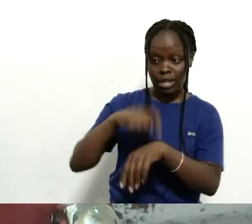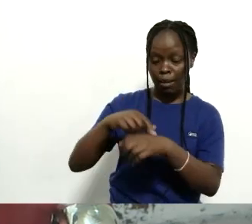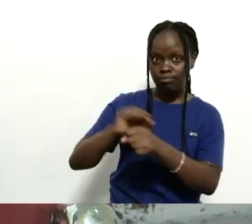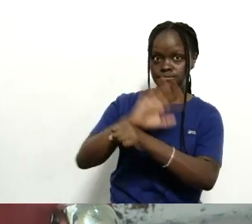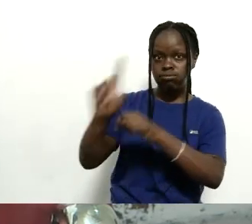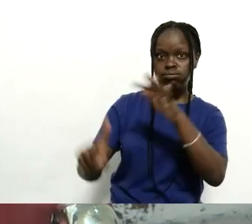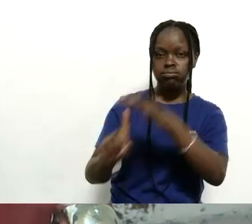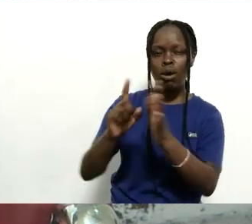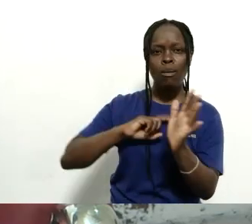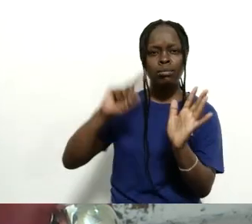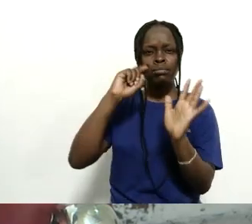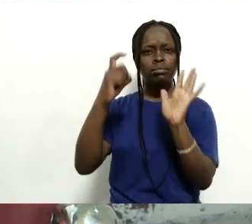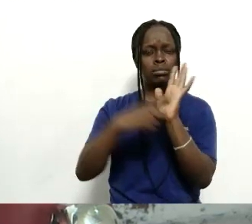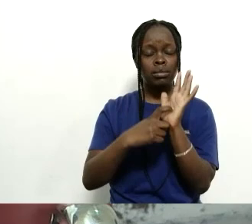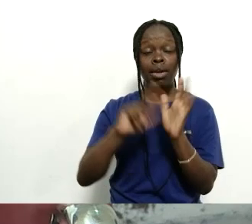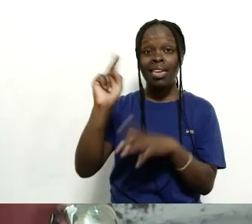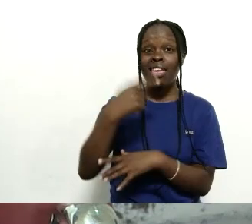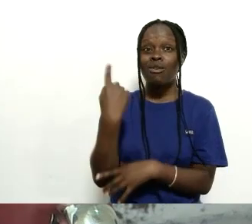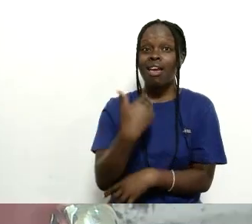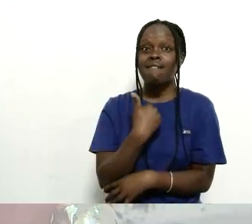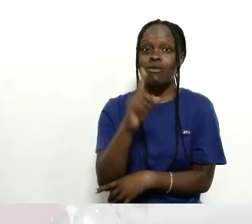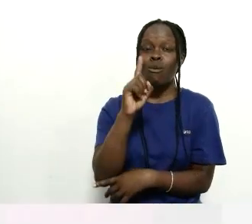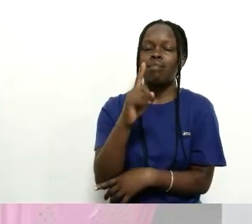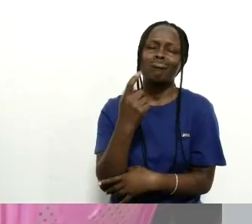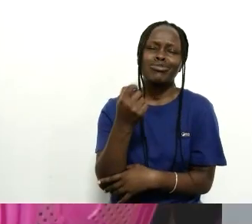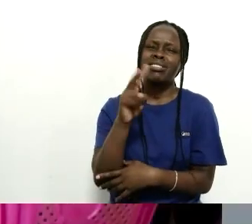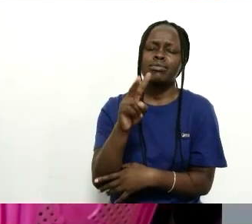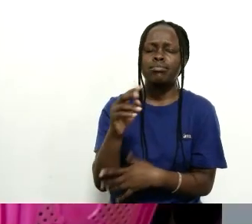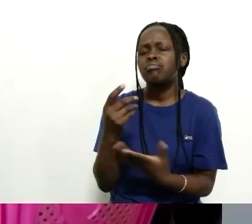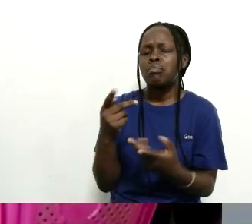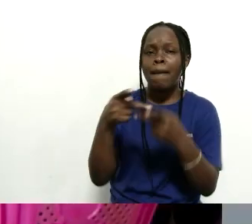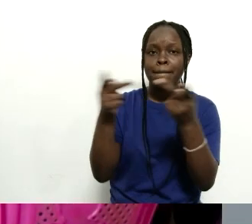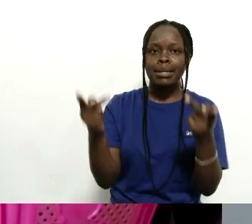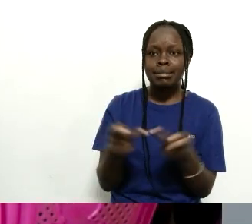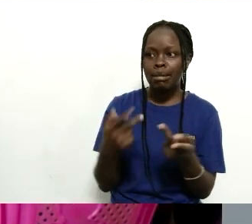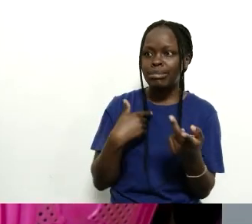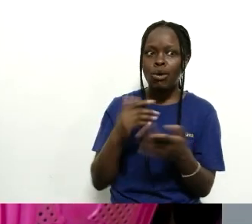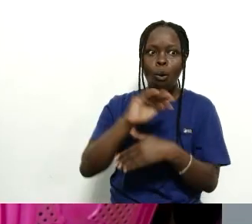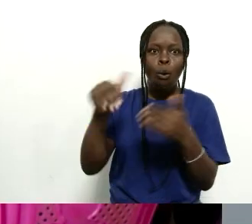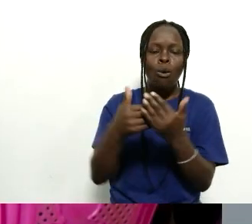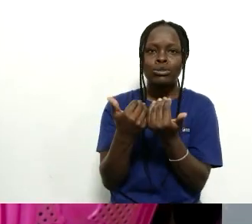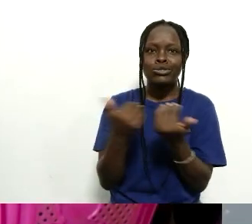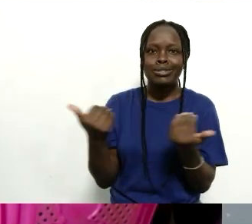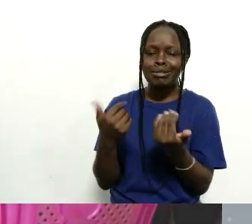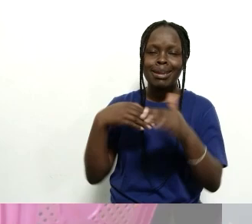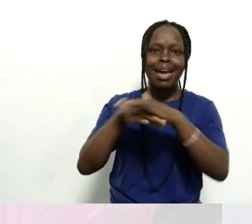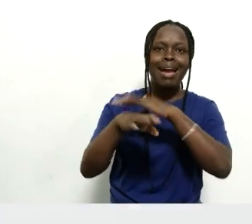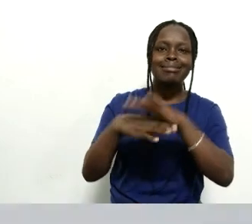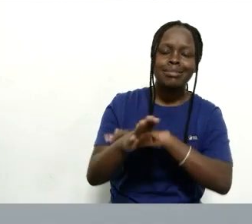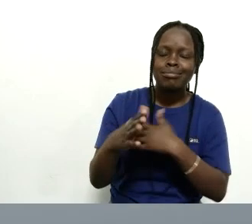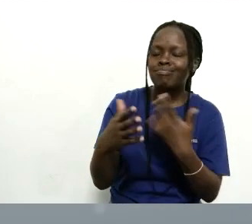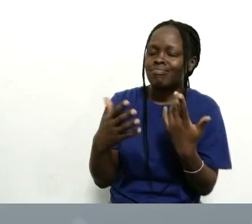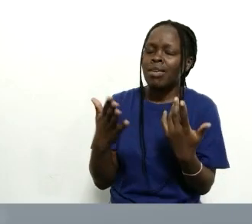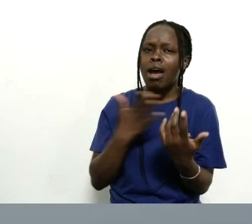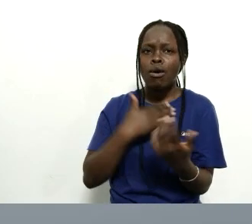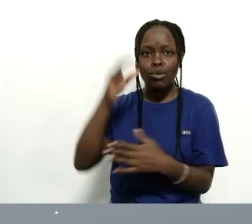the pandemic, we realized, so in Kenya, we used to be on only one station. And then when the pandemic hit, we realized every child needs to be able to access